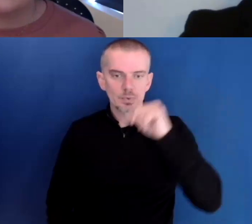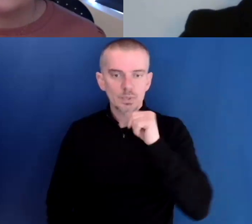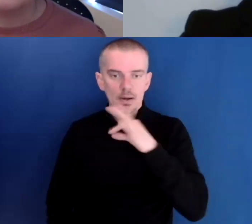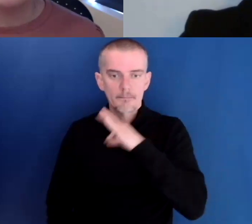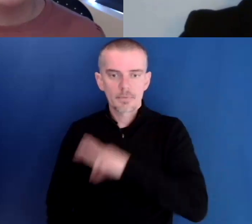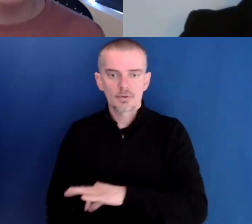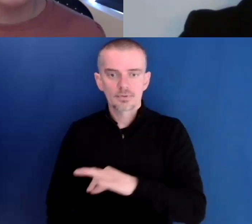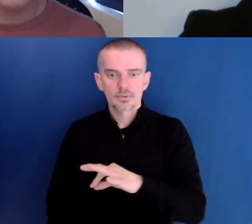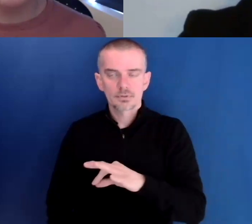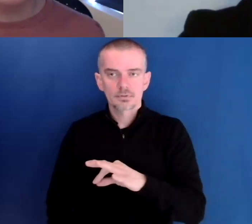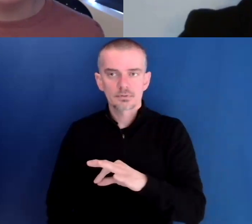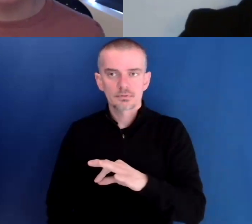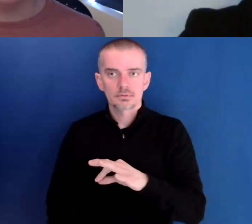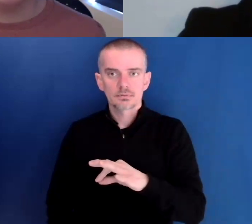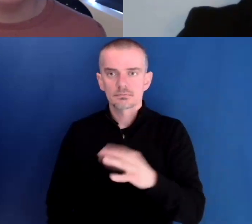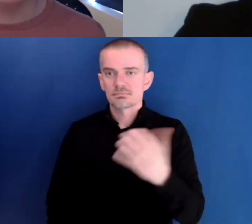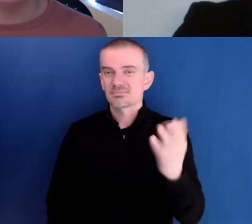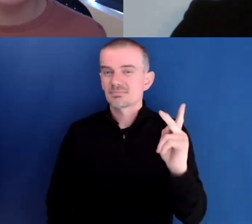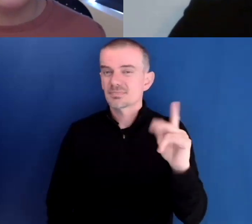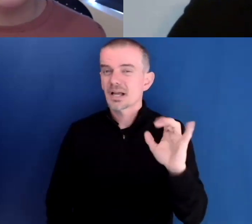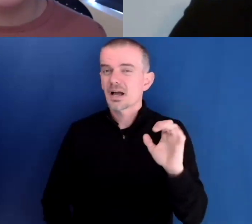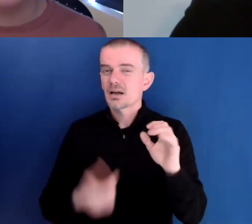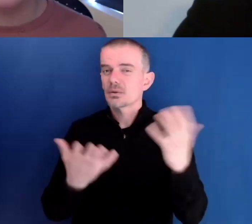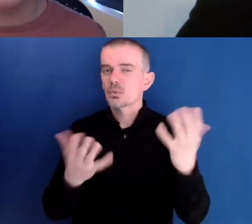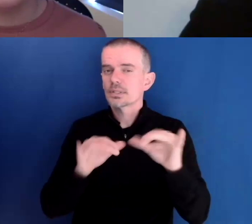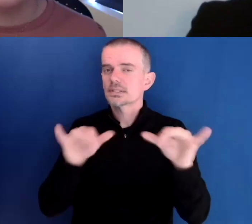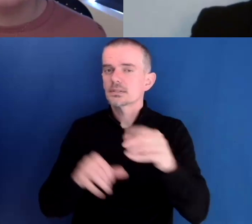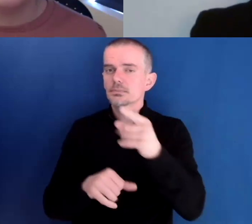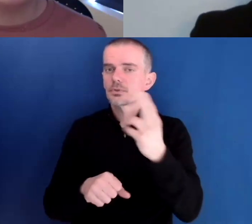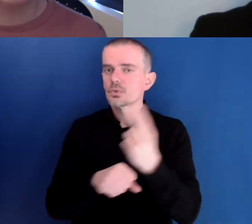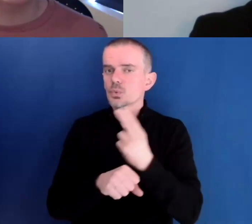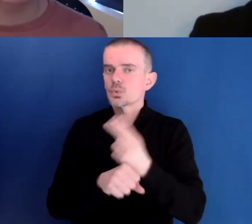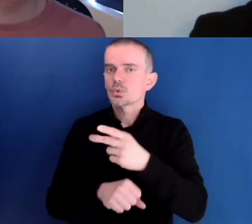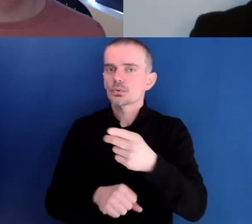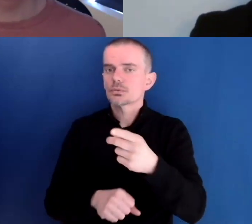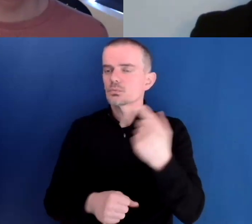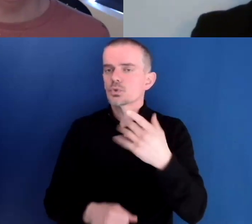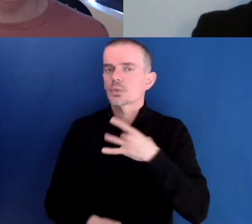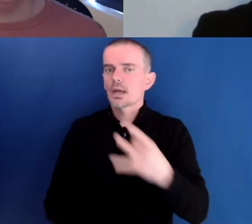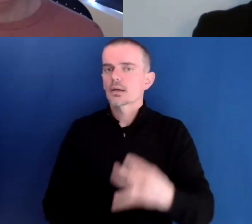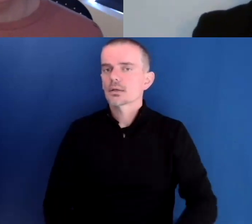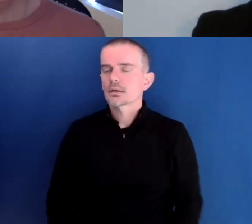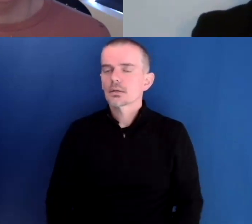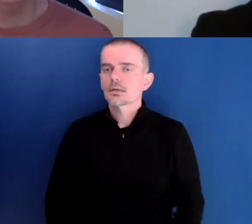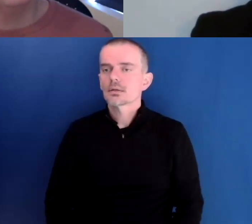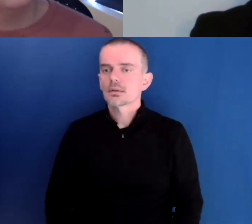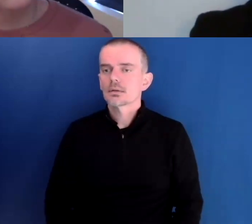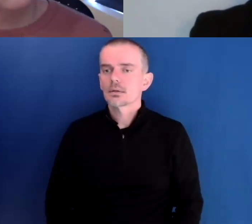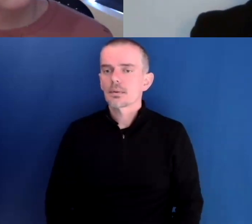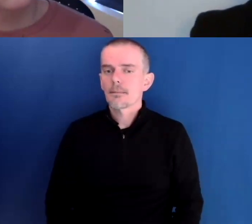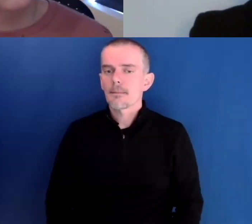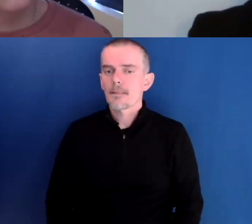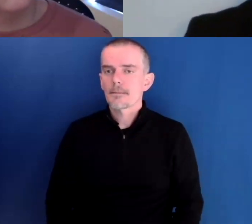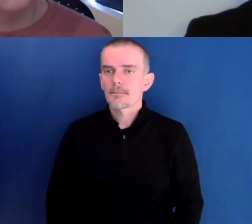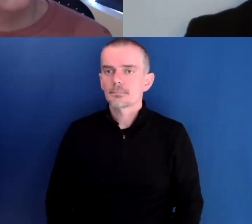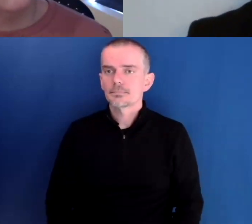grant accounting? Kyle, what systems have you used that you have liked? Well,